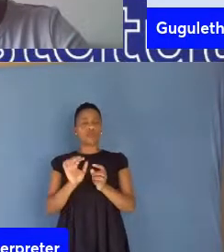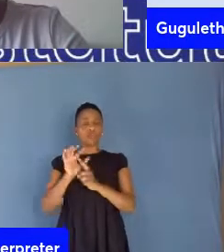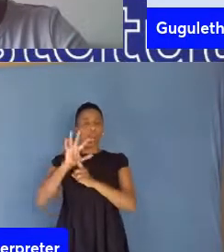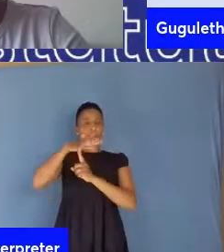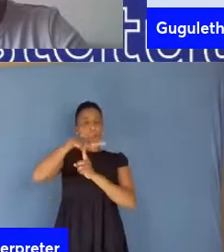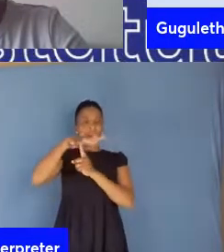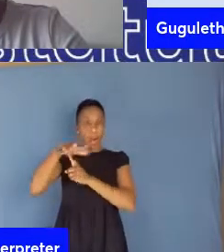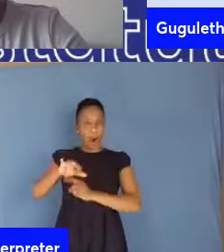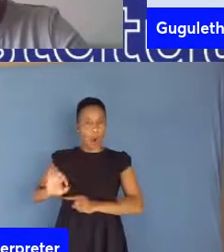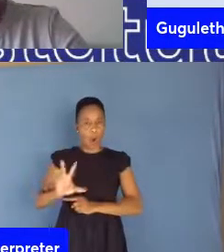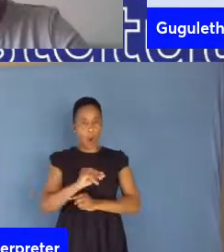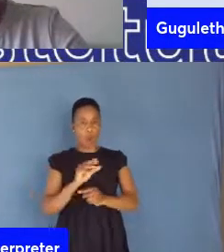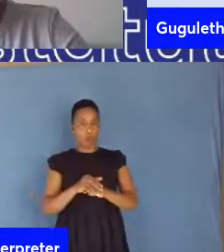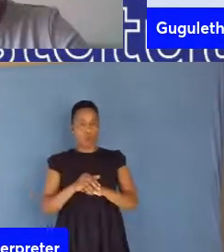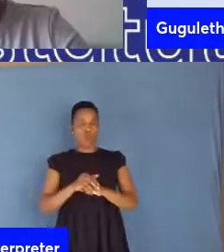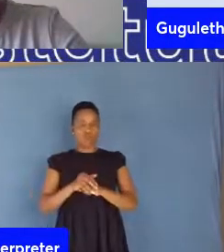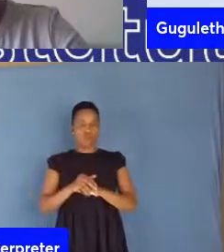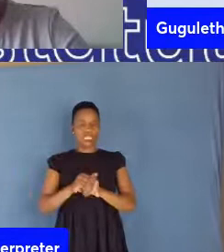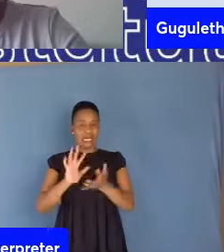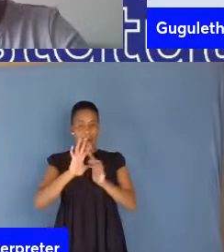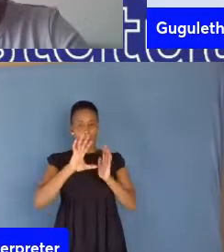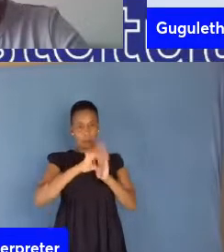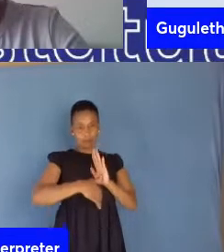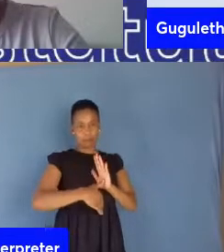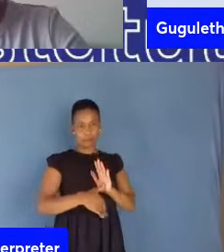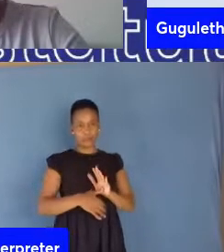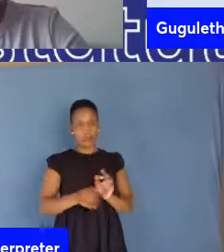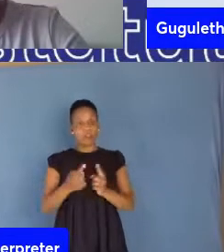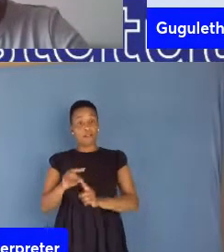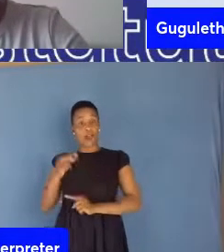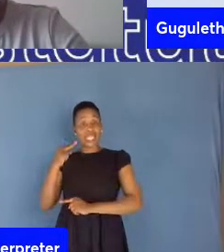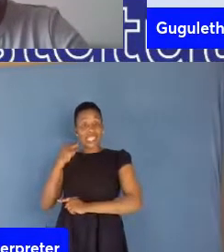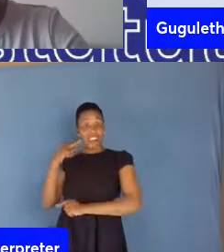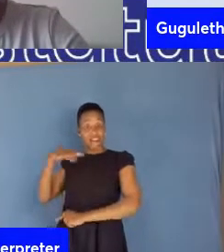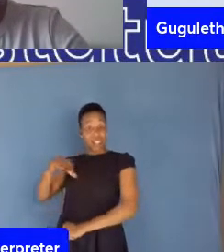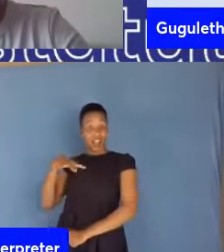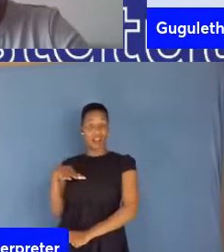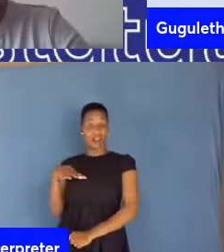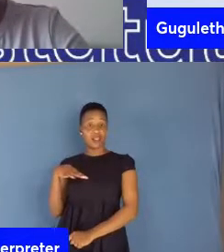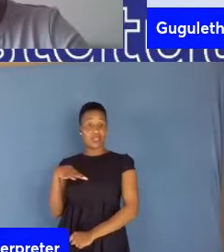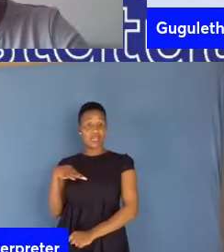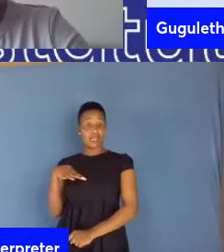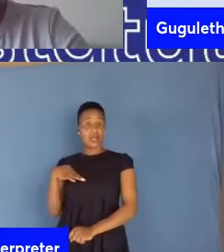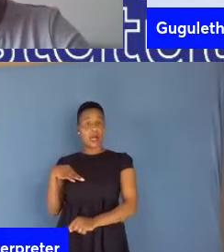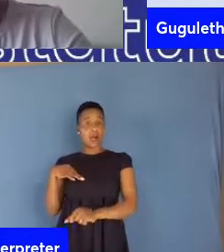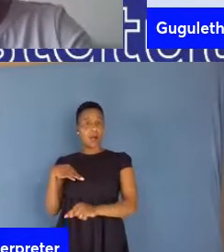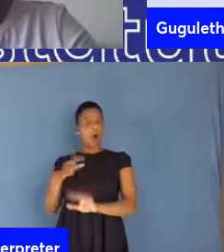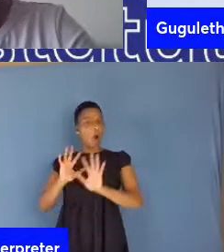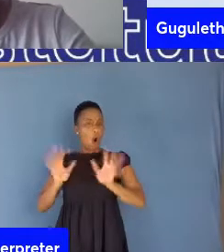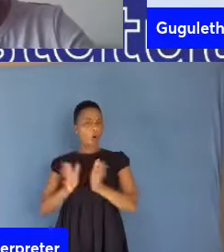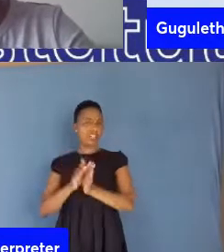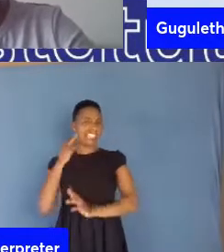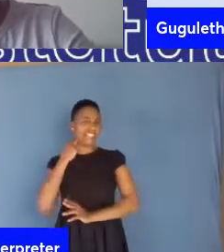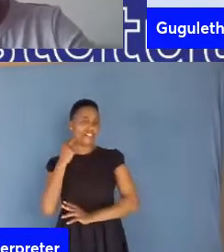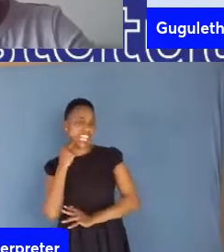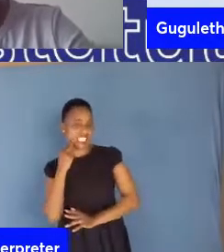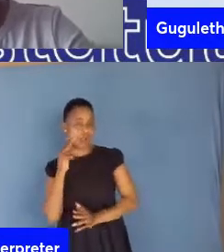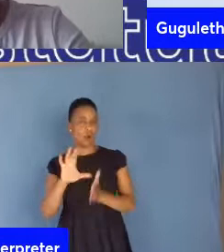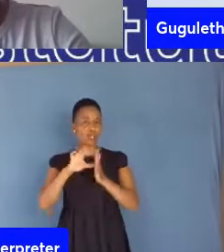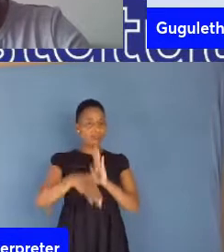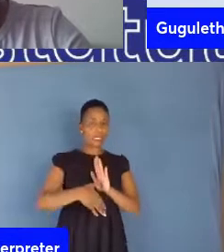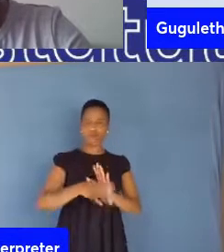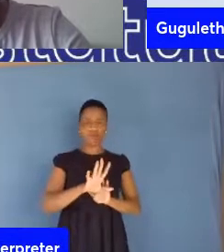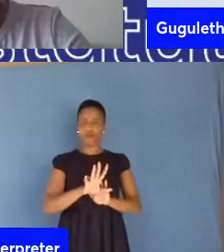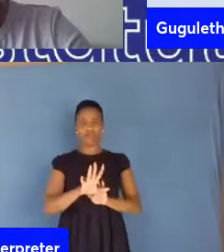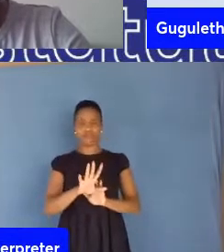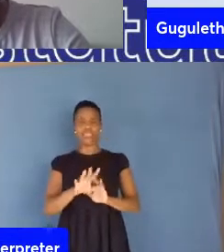a deaf girl, it's more than just the deafness, the disability. It's a language factor. It's